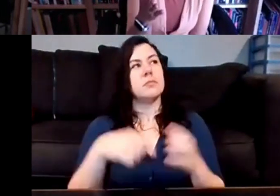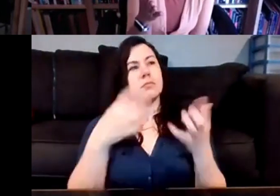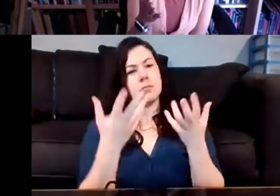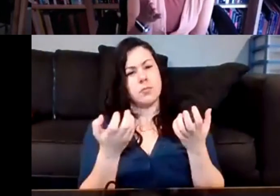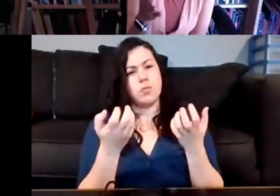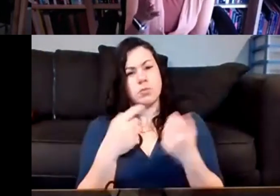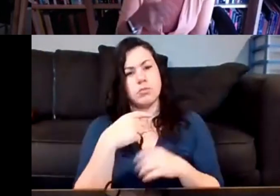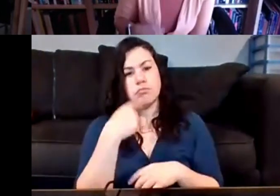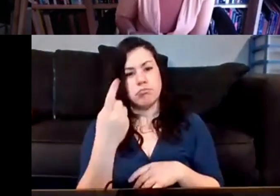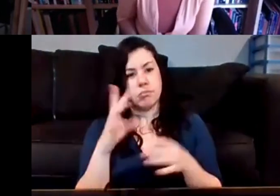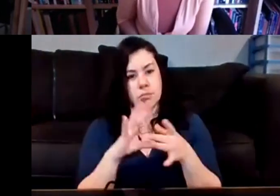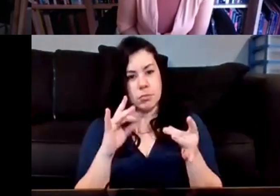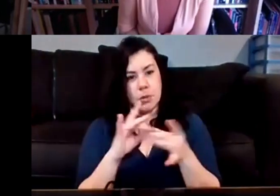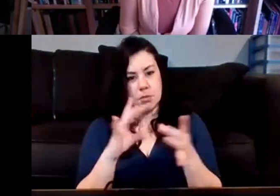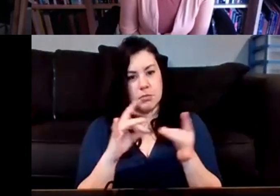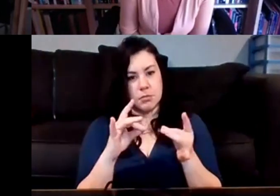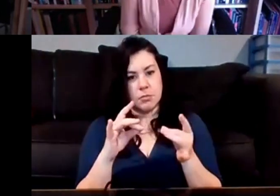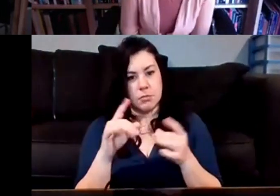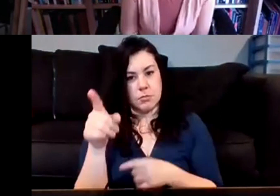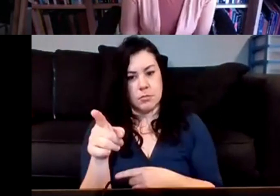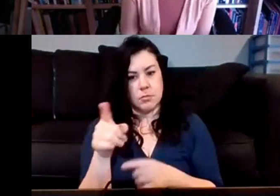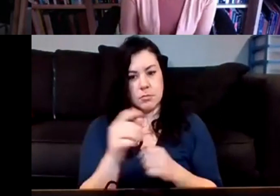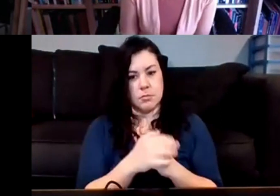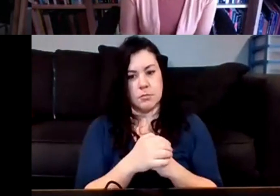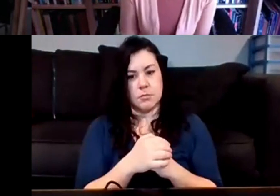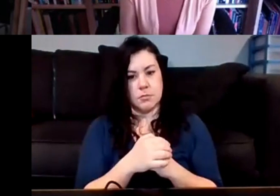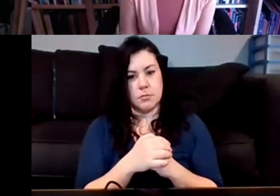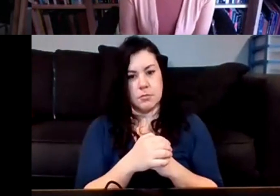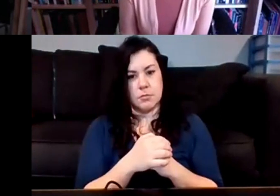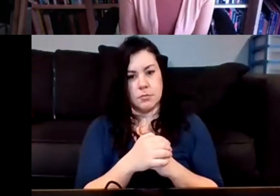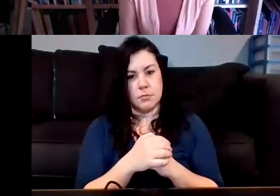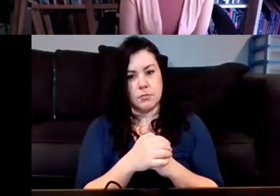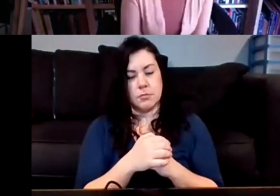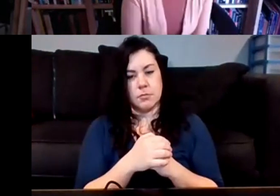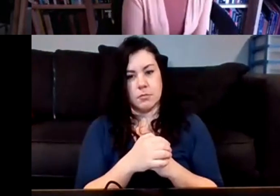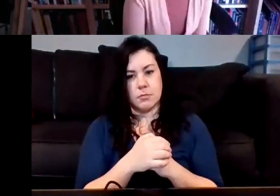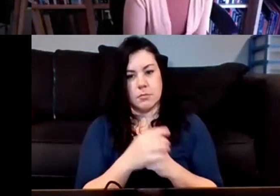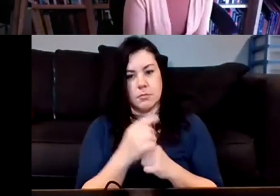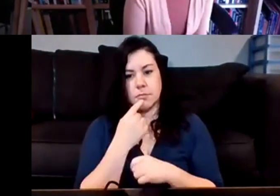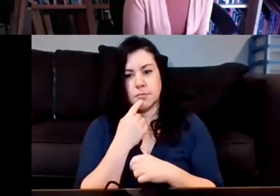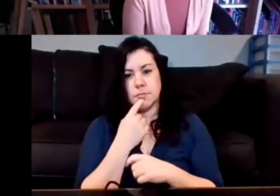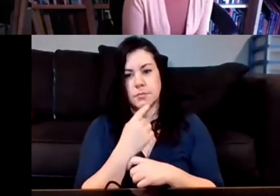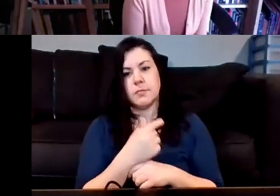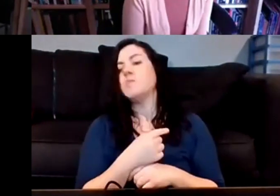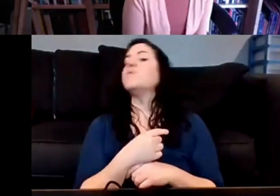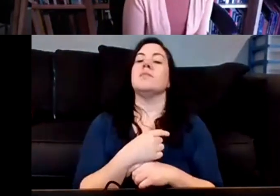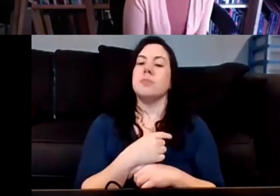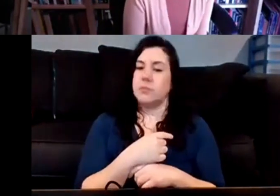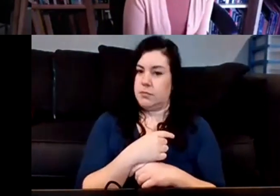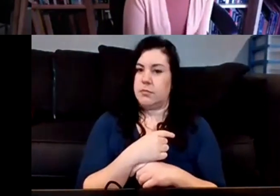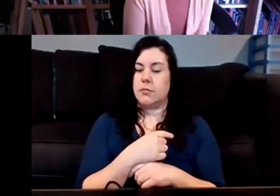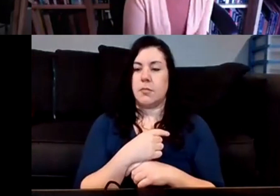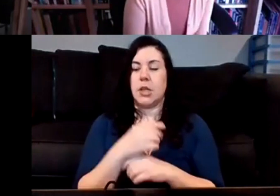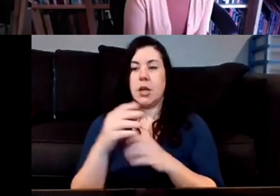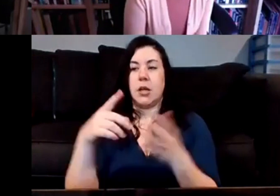an attendee. How do we align the discussion with those who believe that the imagery of brutalized civil rights protesters